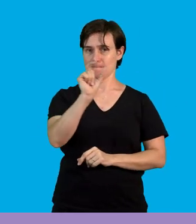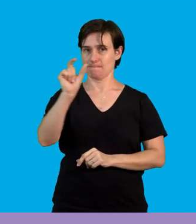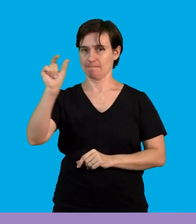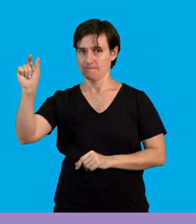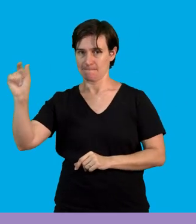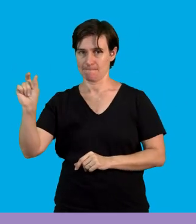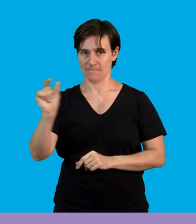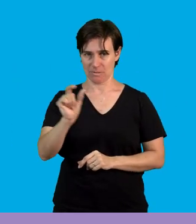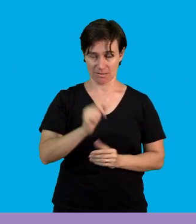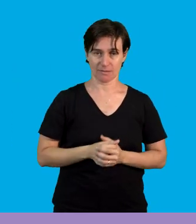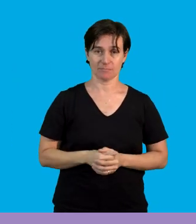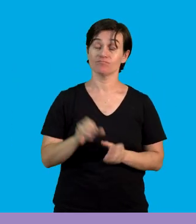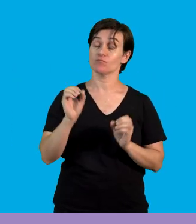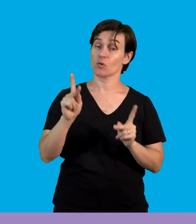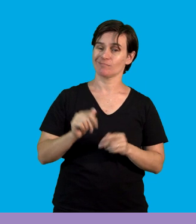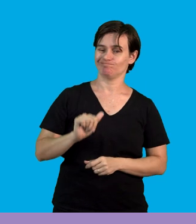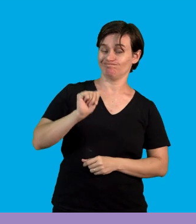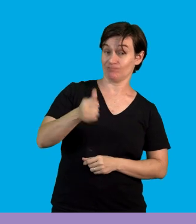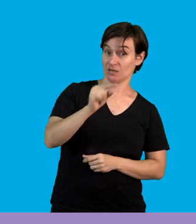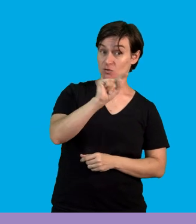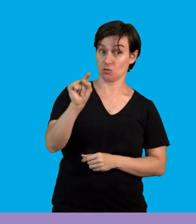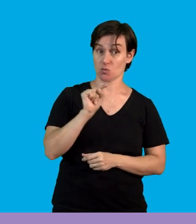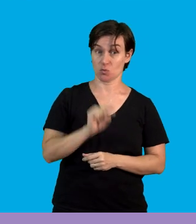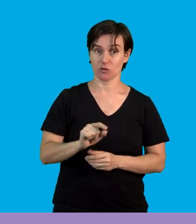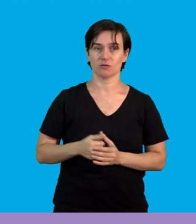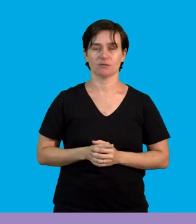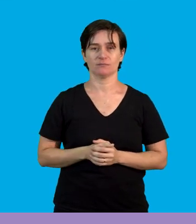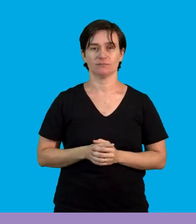pieces. Okay, let's look at the next question.